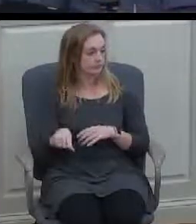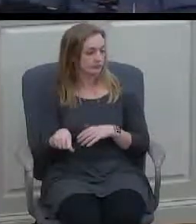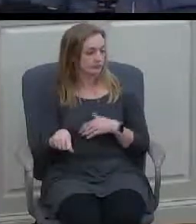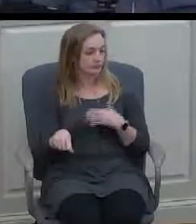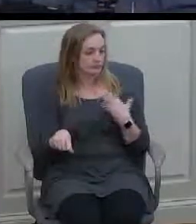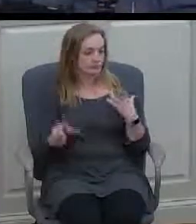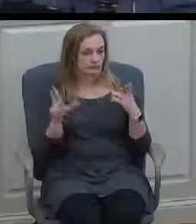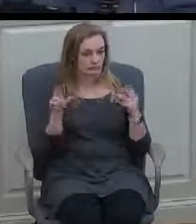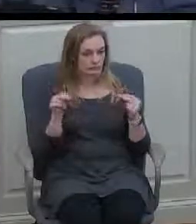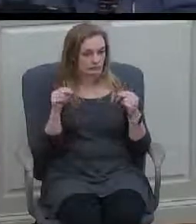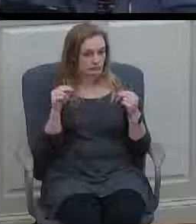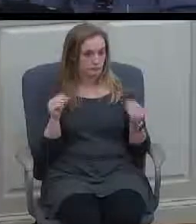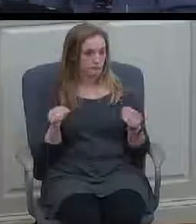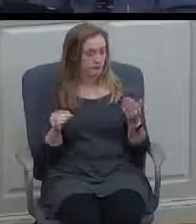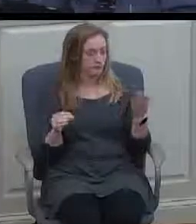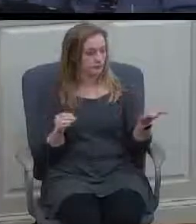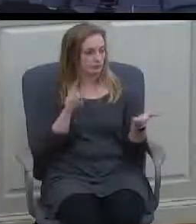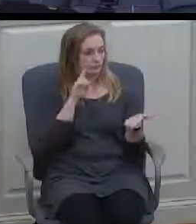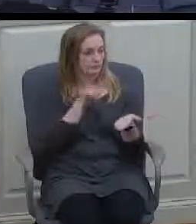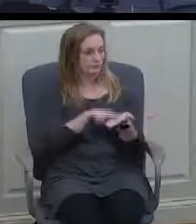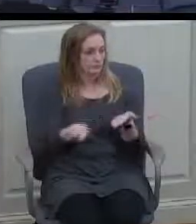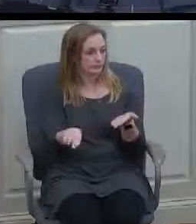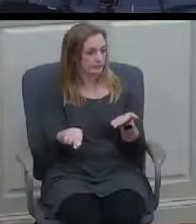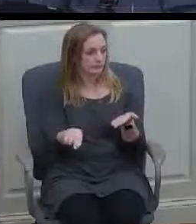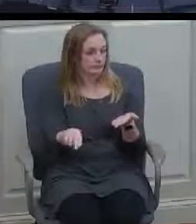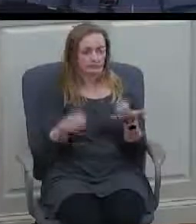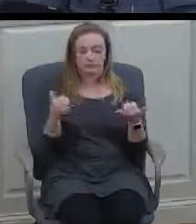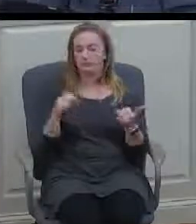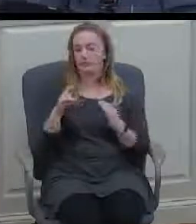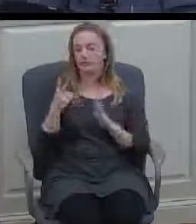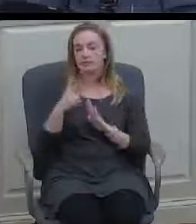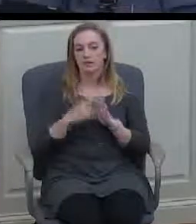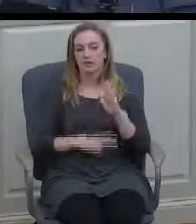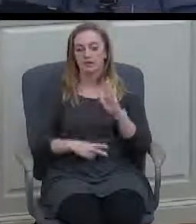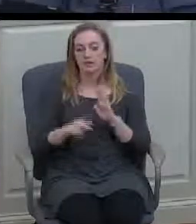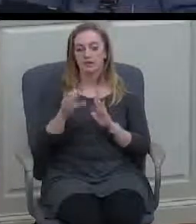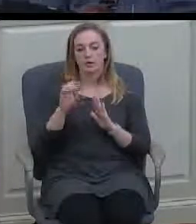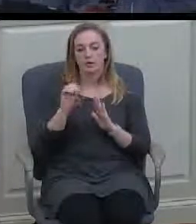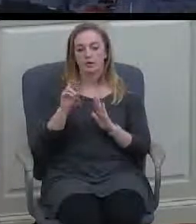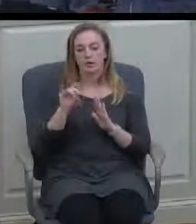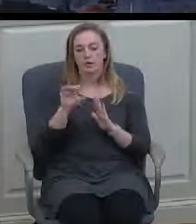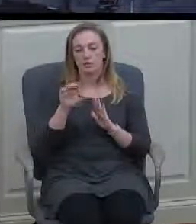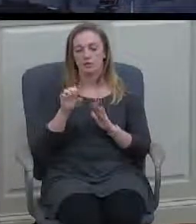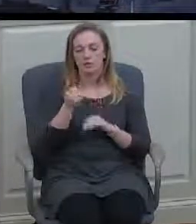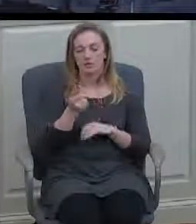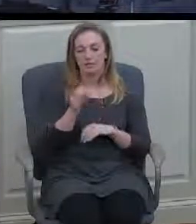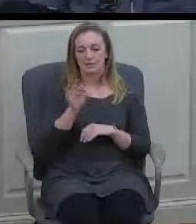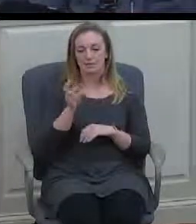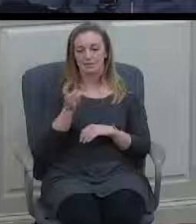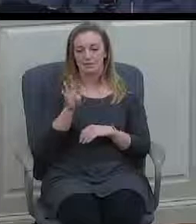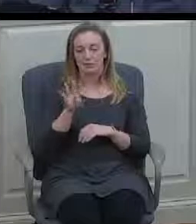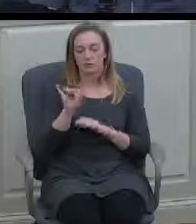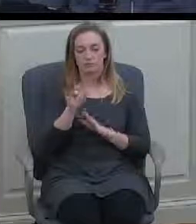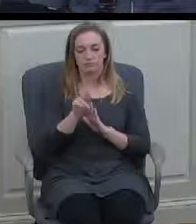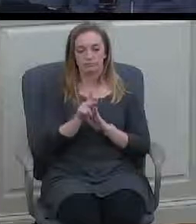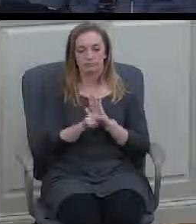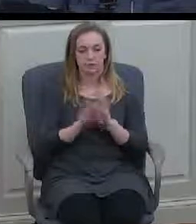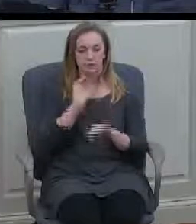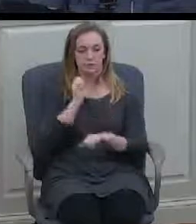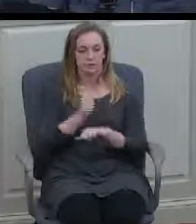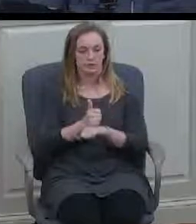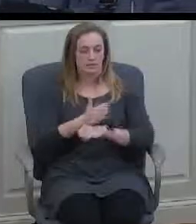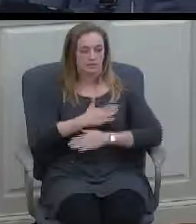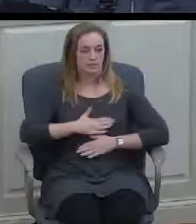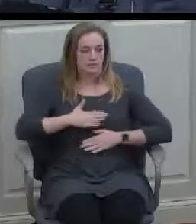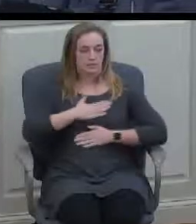Seeing none. Madam Clerk? This is the second reading of ordinance number 1964, an ordinance establishing an